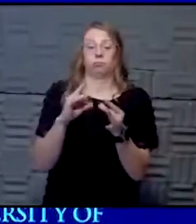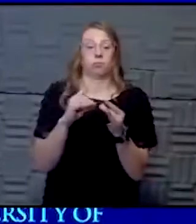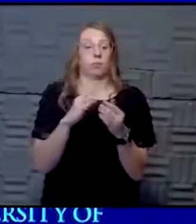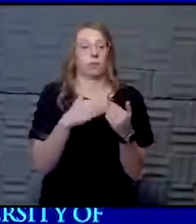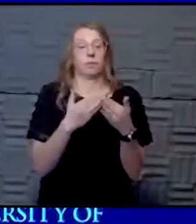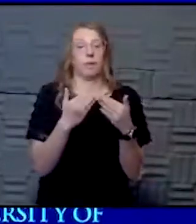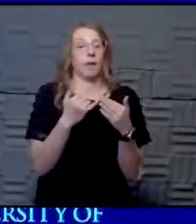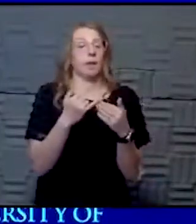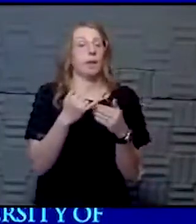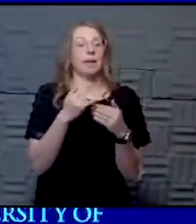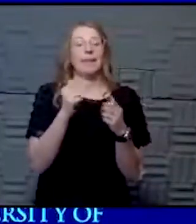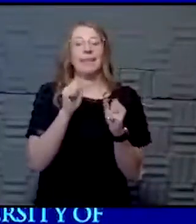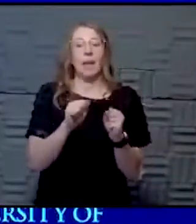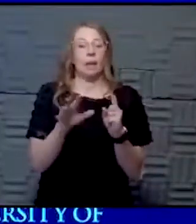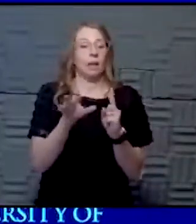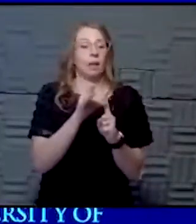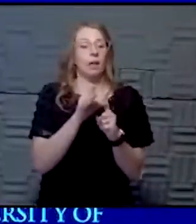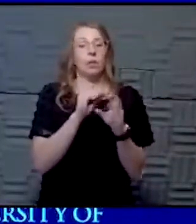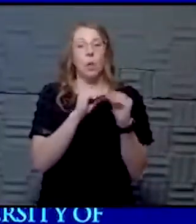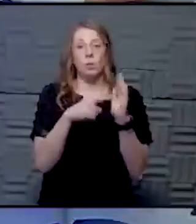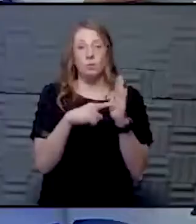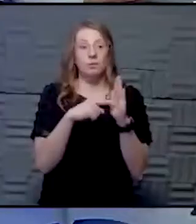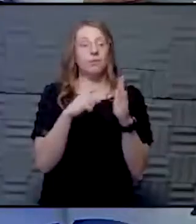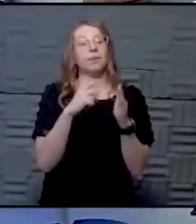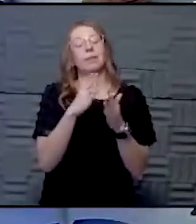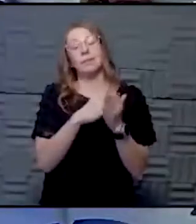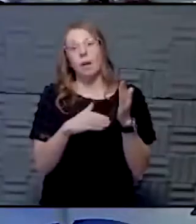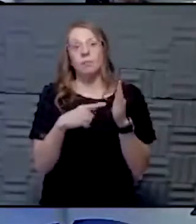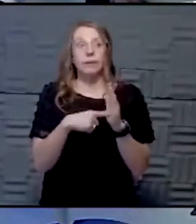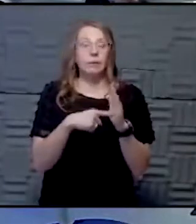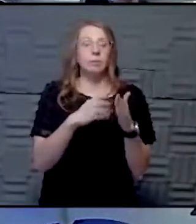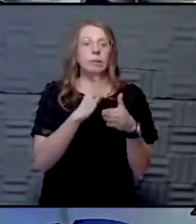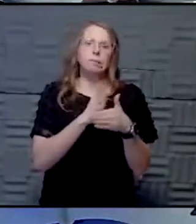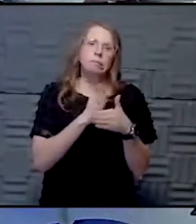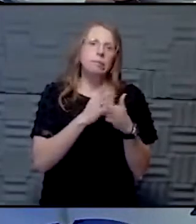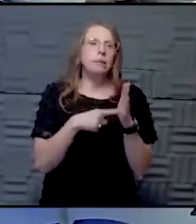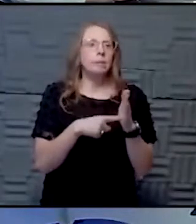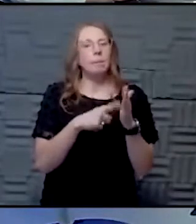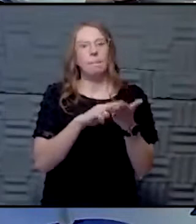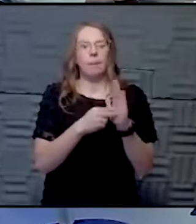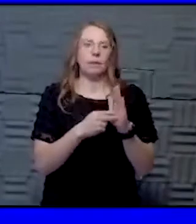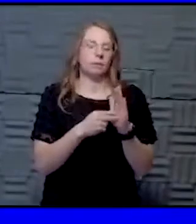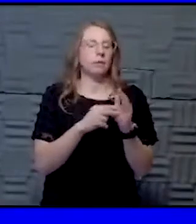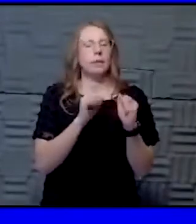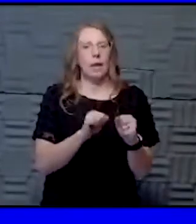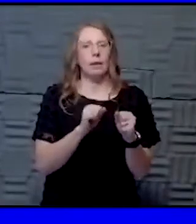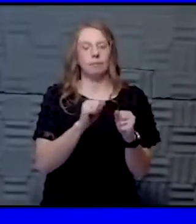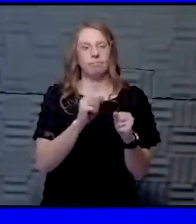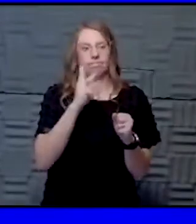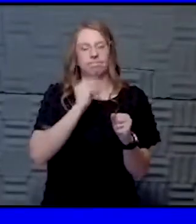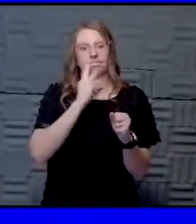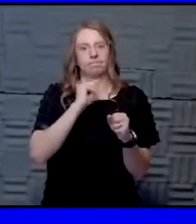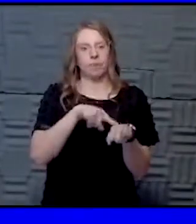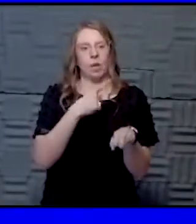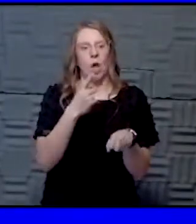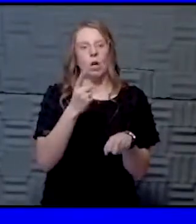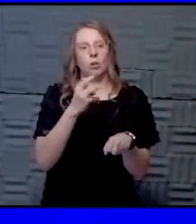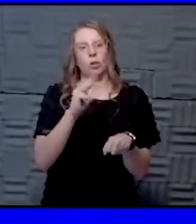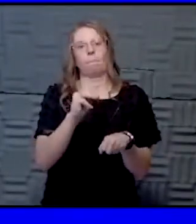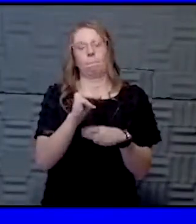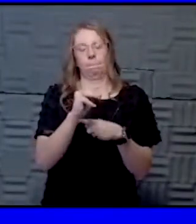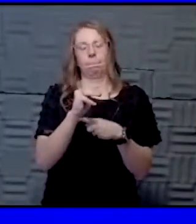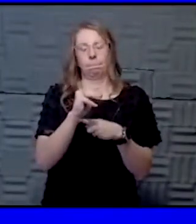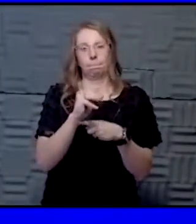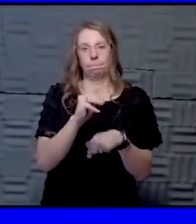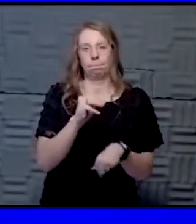symptomatic, asymptomatic, or mildly symptomatic, Hawk. Yeah, and I had the opportunity to talk with Dr. Ojo last week as well, and she's